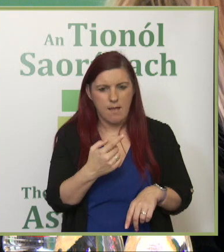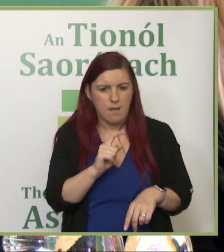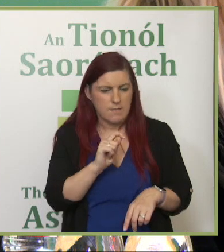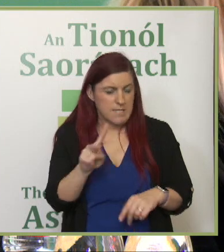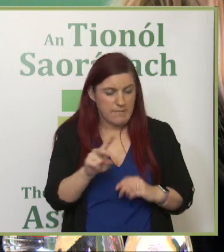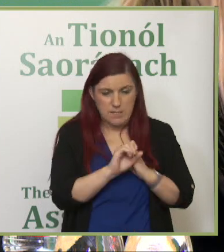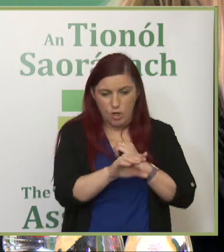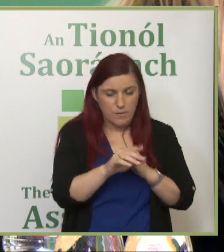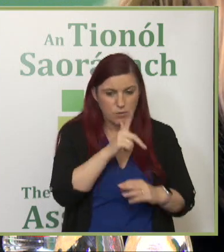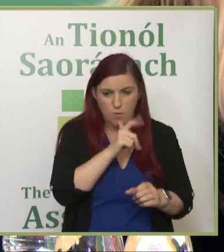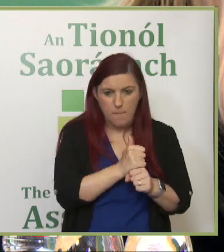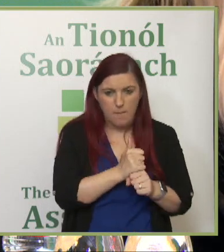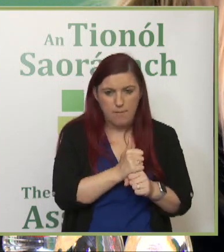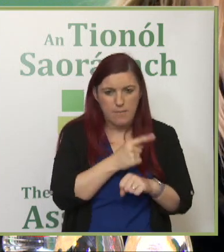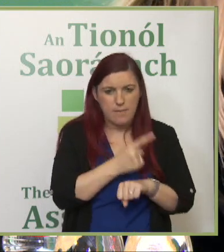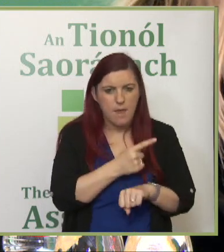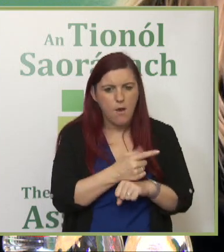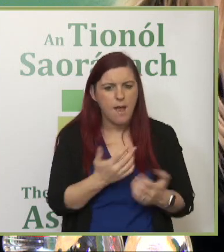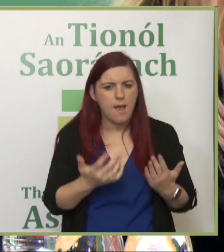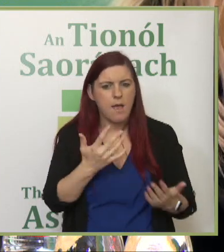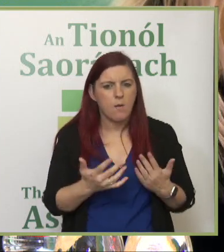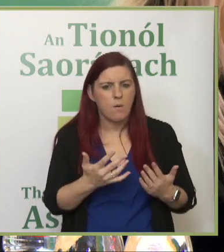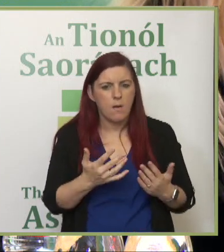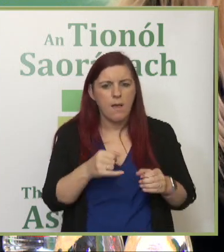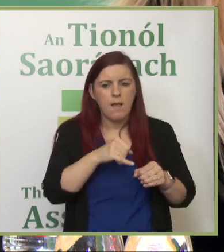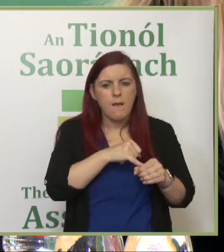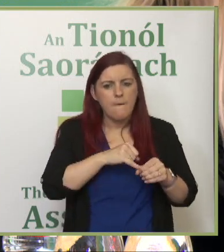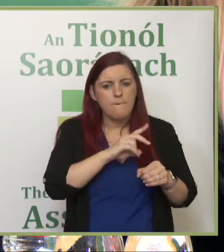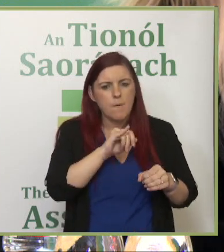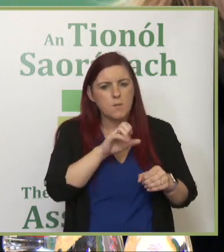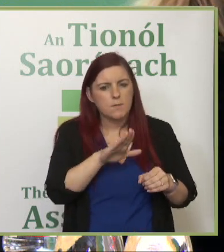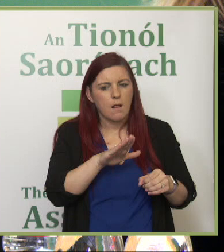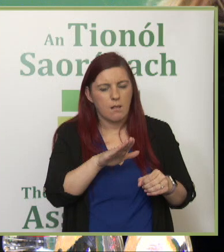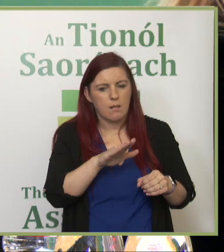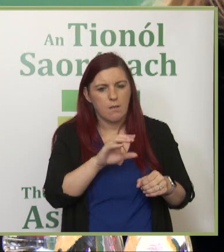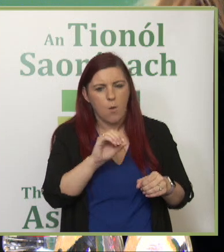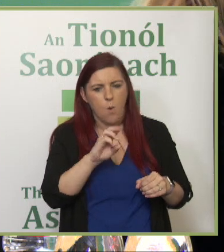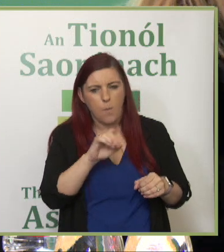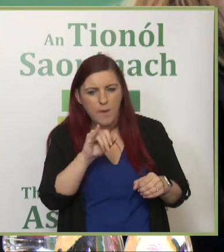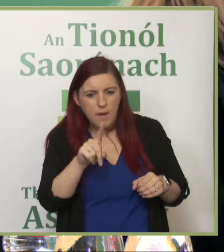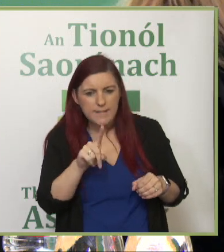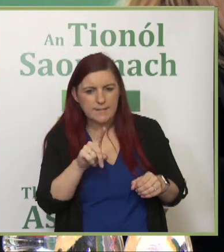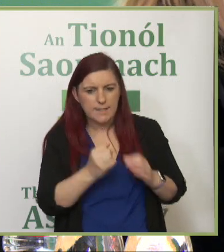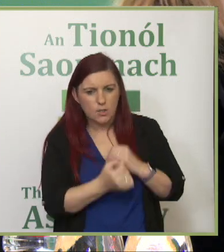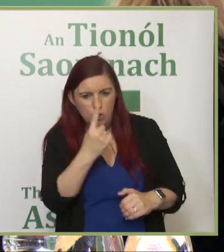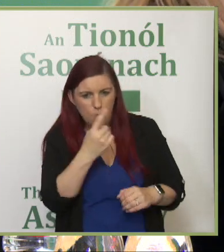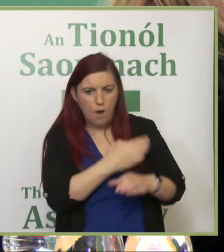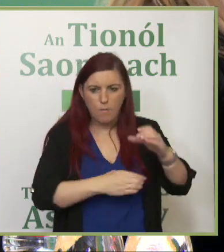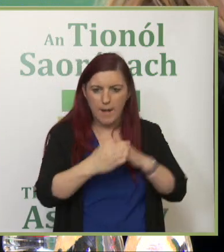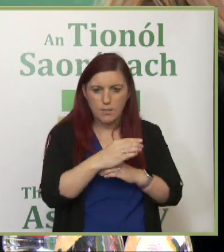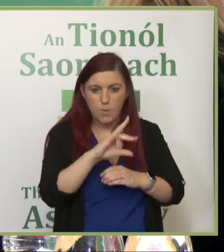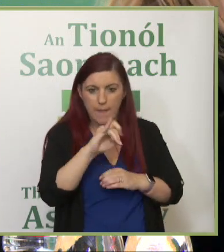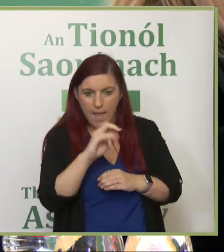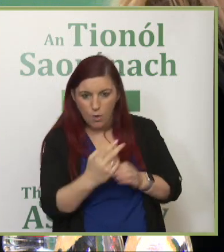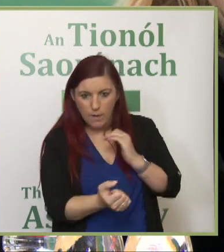how they had a pharmaceutical opiate problem that got then replaced with a heroin problem, and now that's been